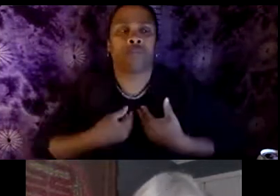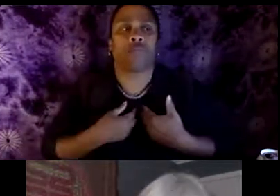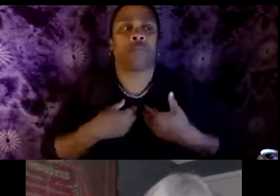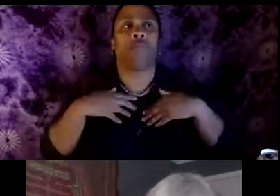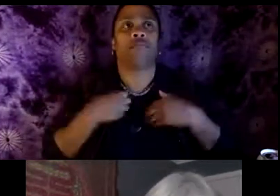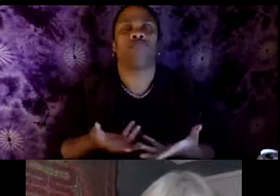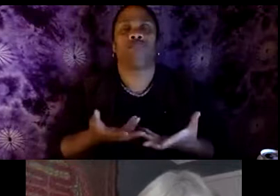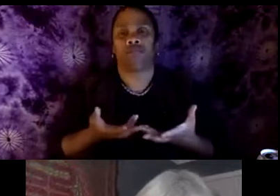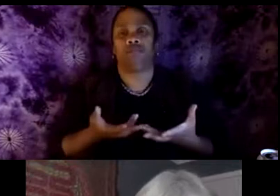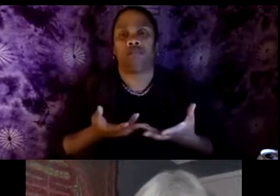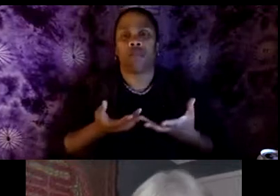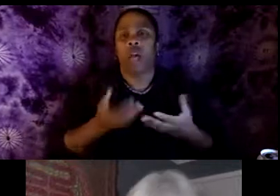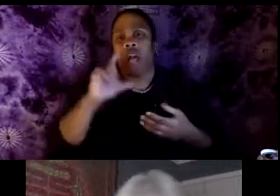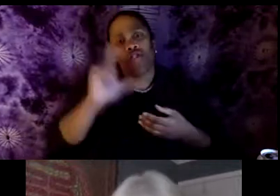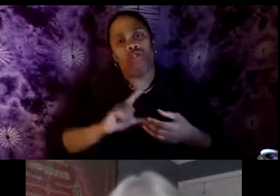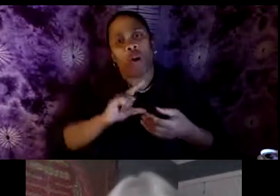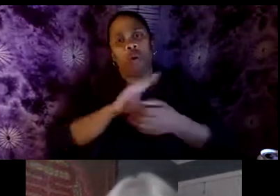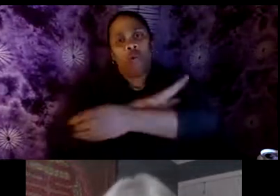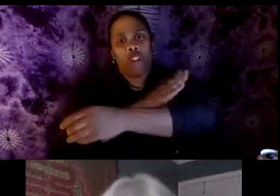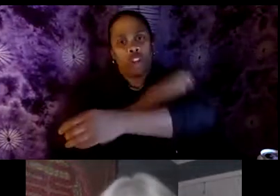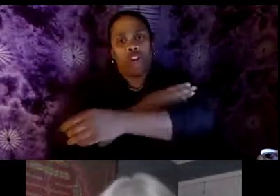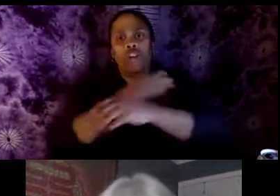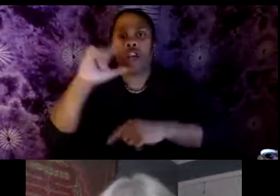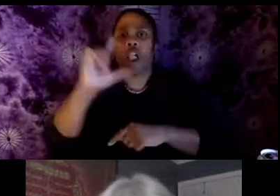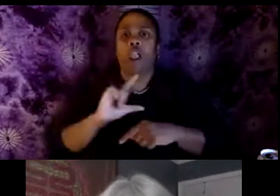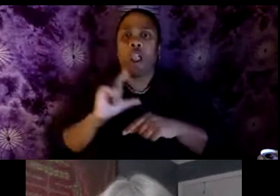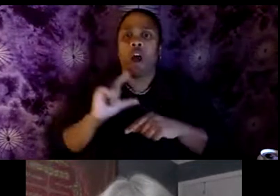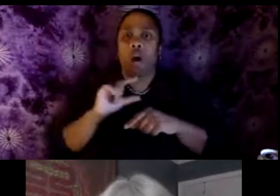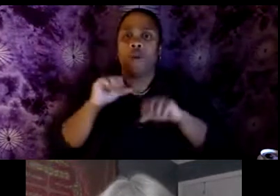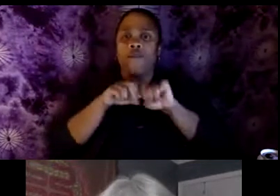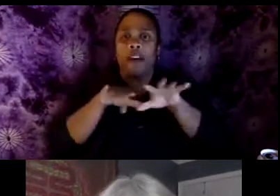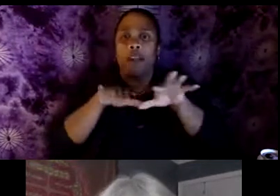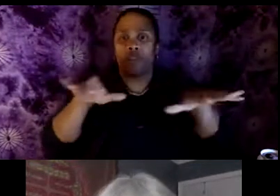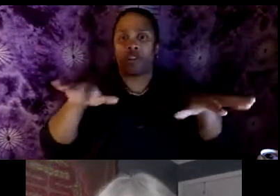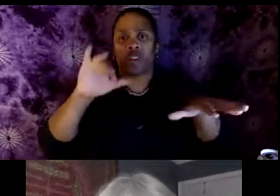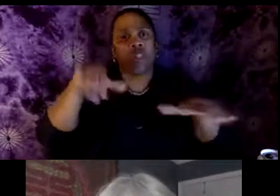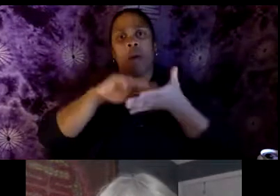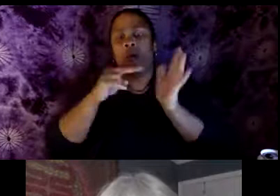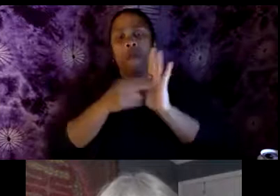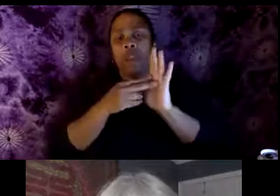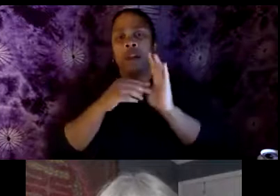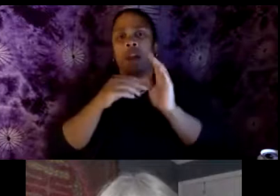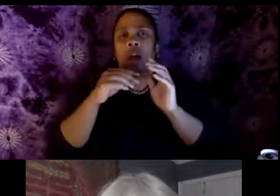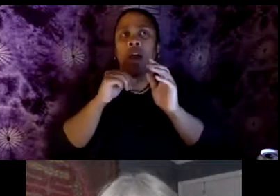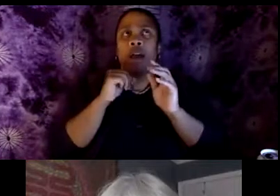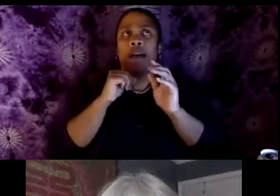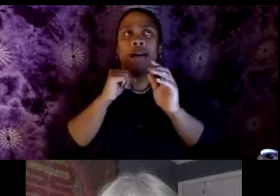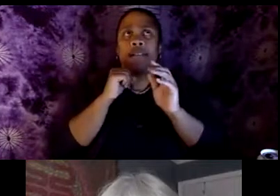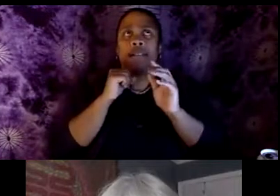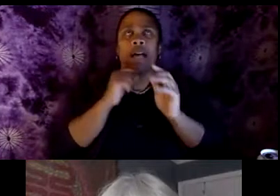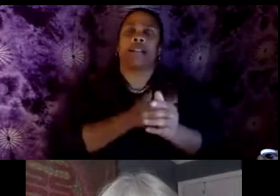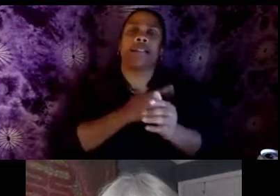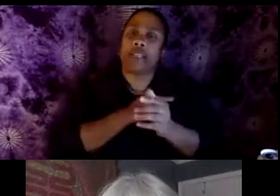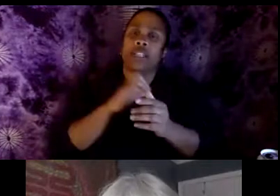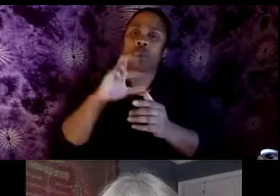mostly like, you know, low energy type of a low vibration would be an underactive root chakra. If you have an overactive root chakra,